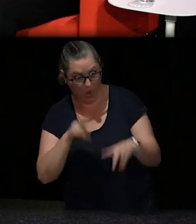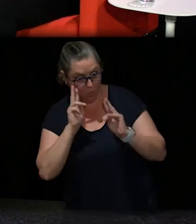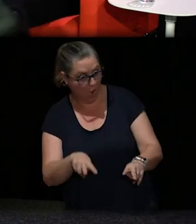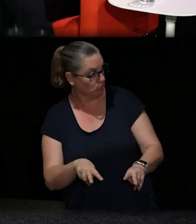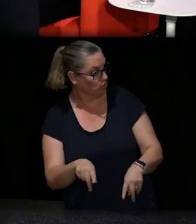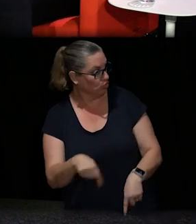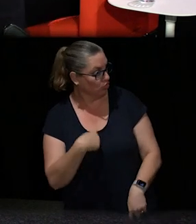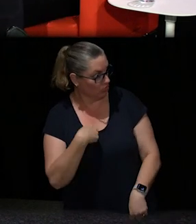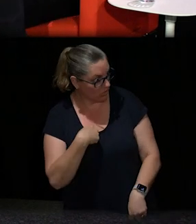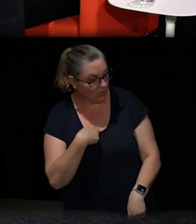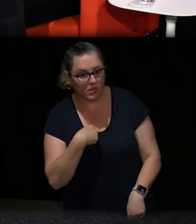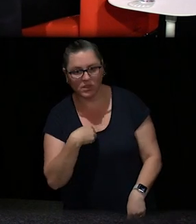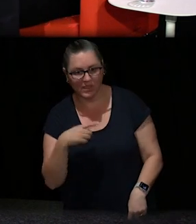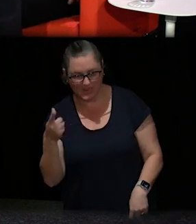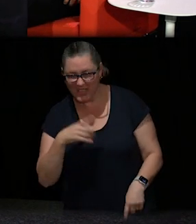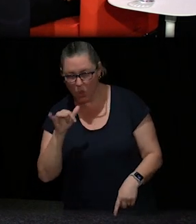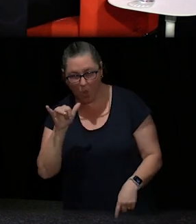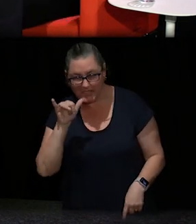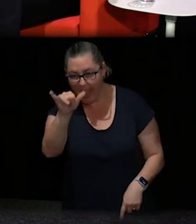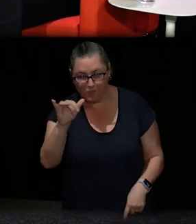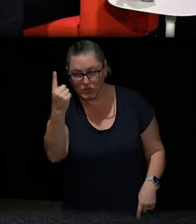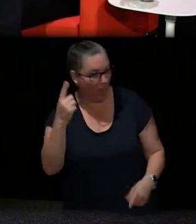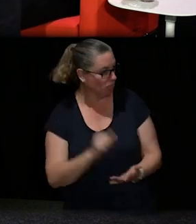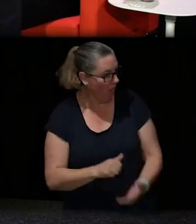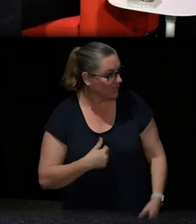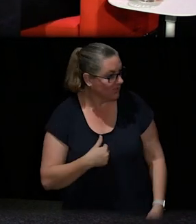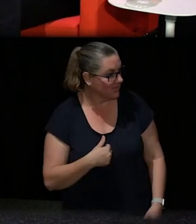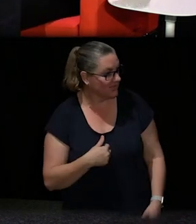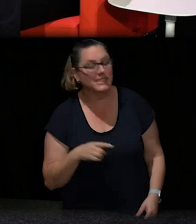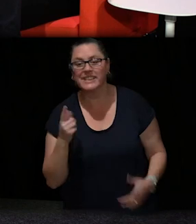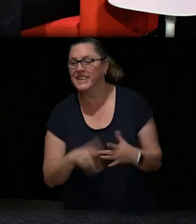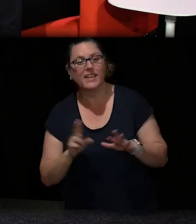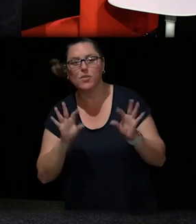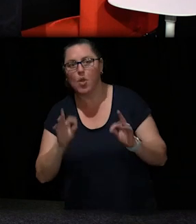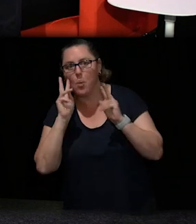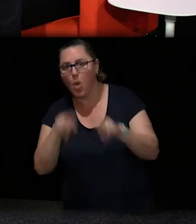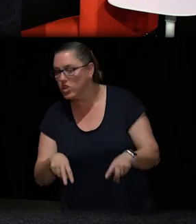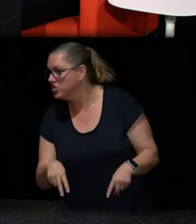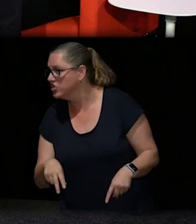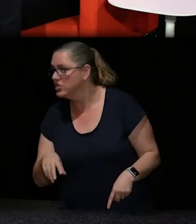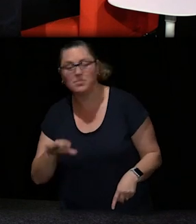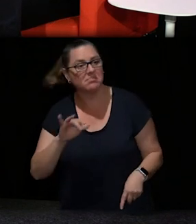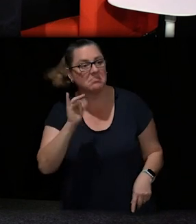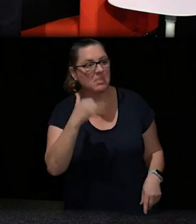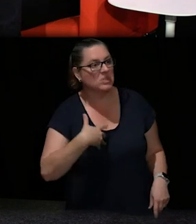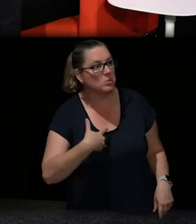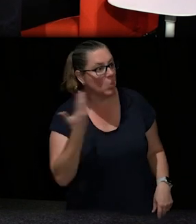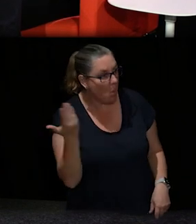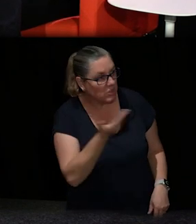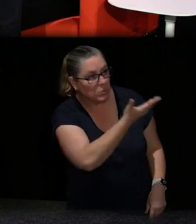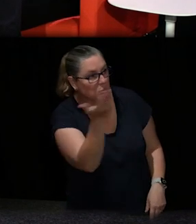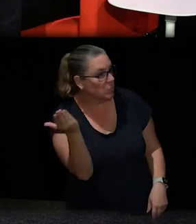it's because of the Air Force One thing, right? Yes. If you haven't watched it, you may not want to. Might not be everybody's cup of tea. It's a